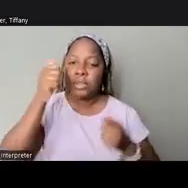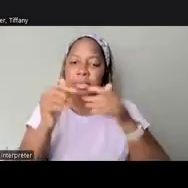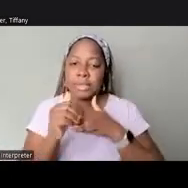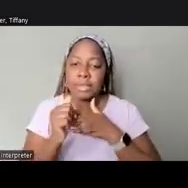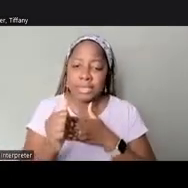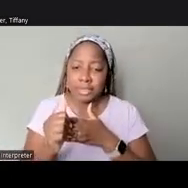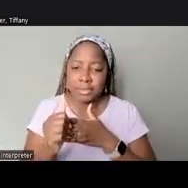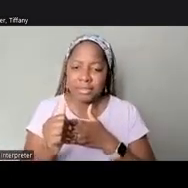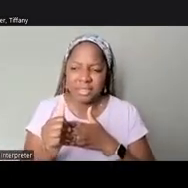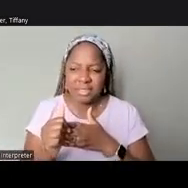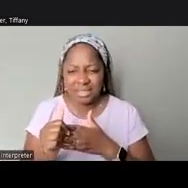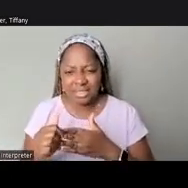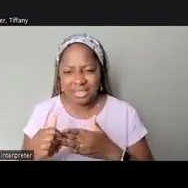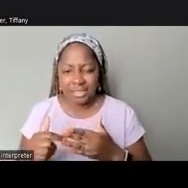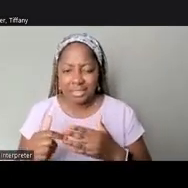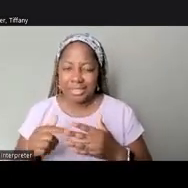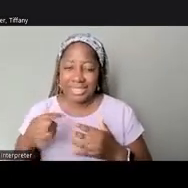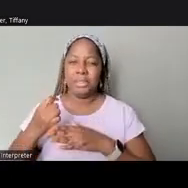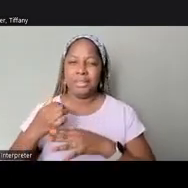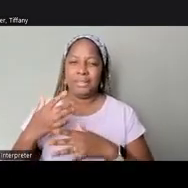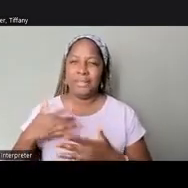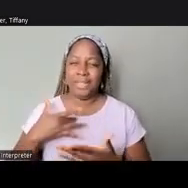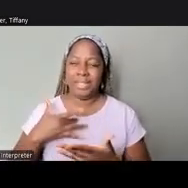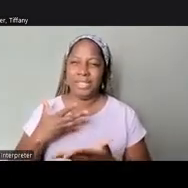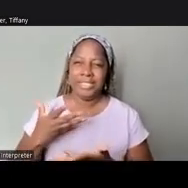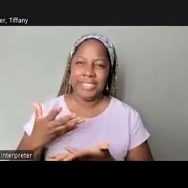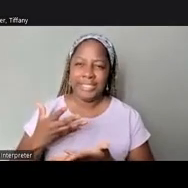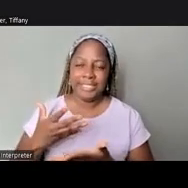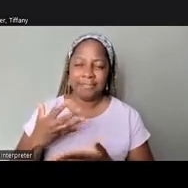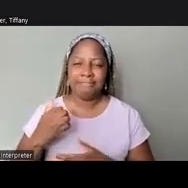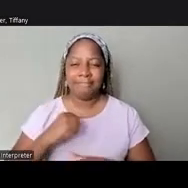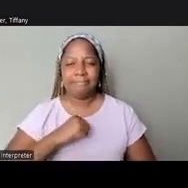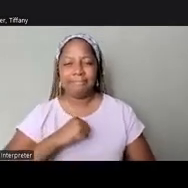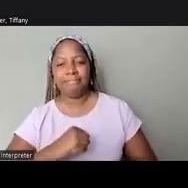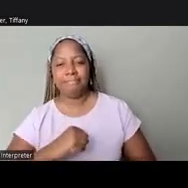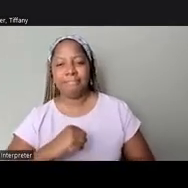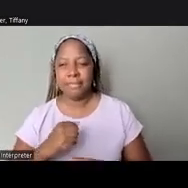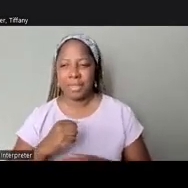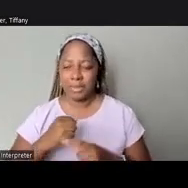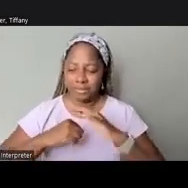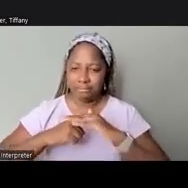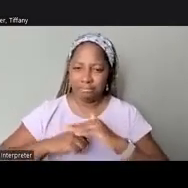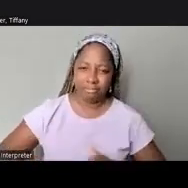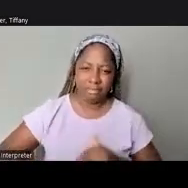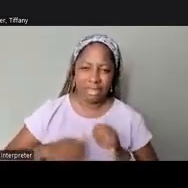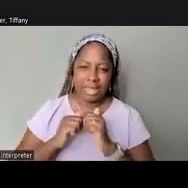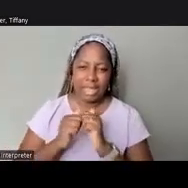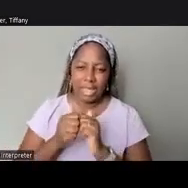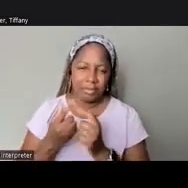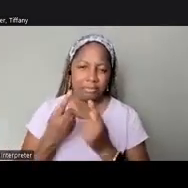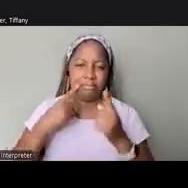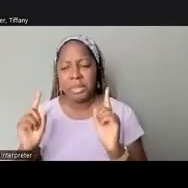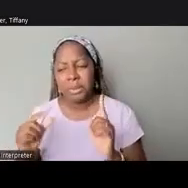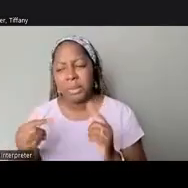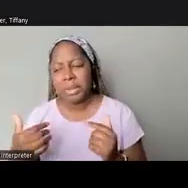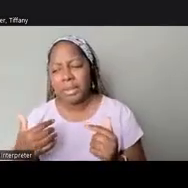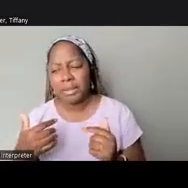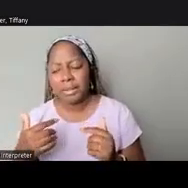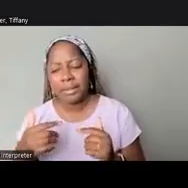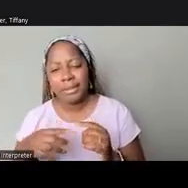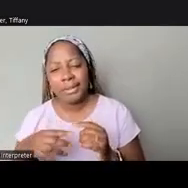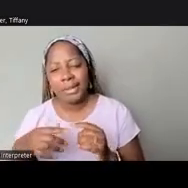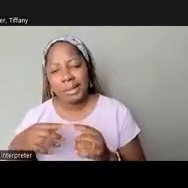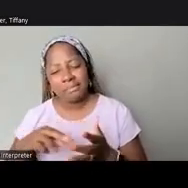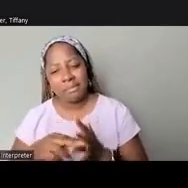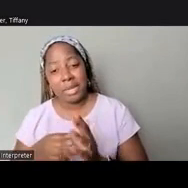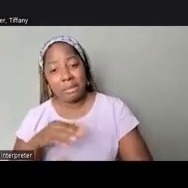we need to do the work that we want to do. I have some definitions of power and leadership, and I can put them in the chat, but we're also